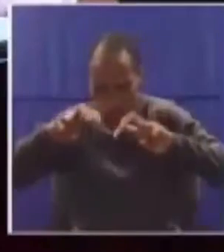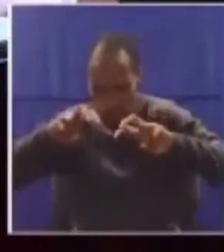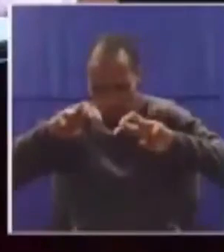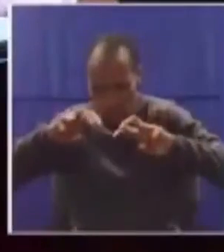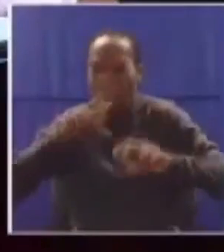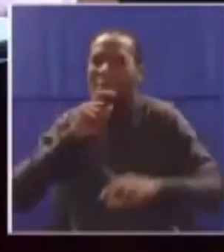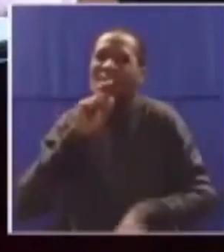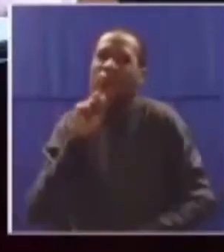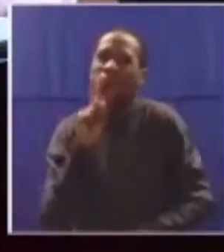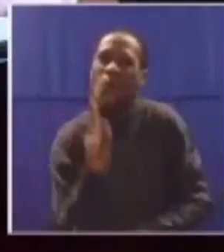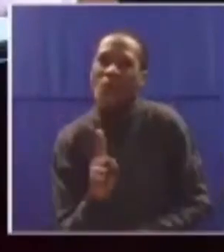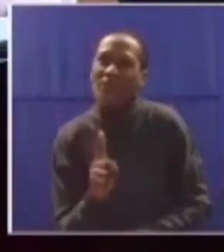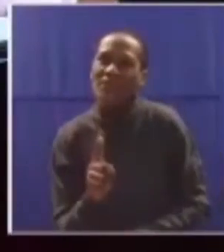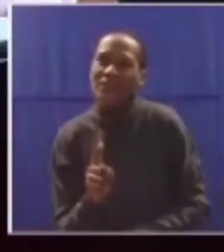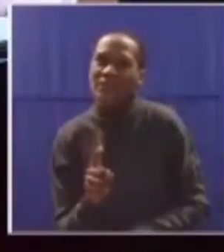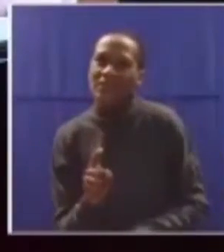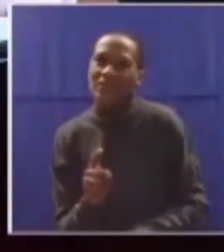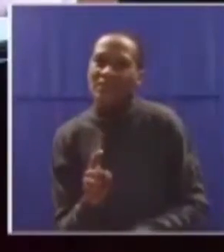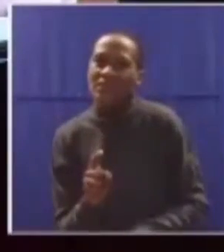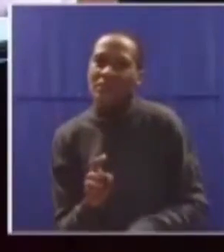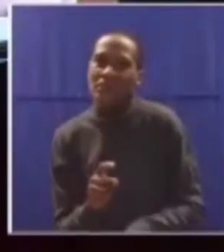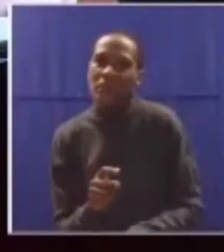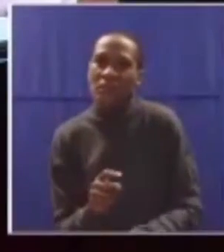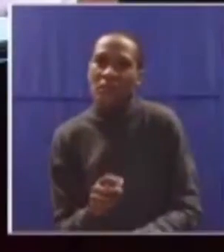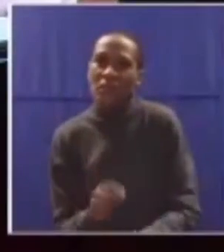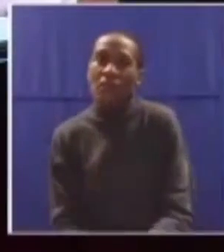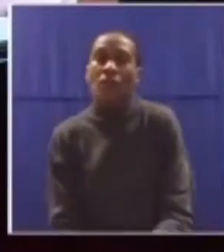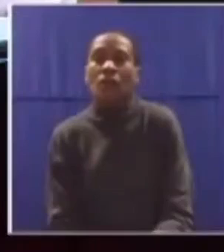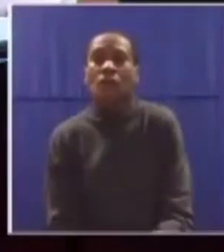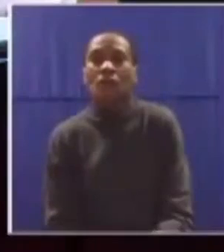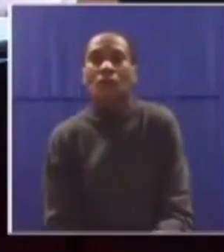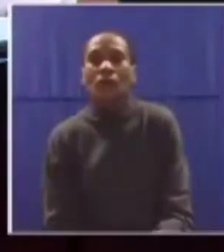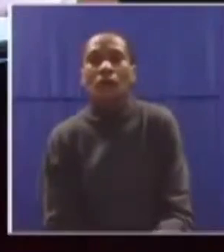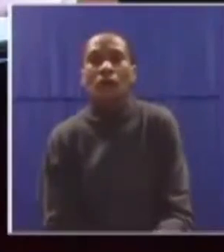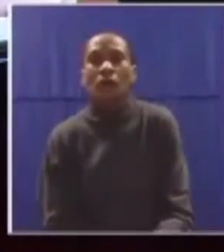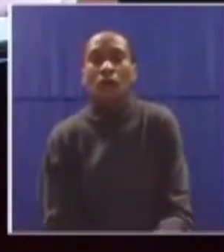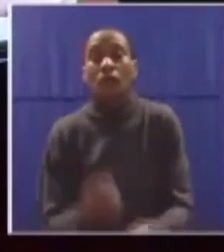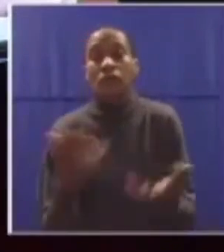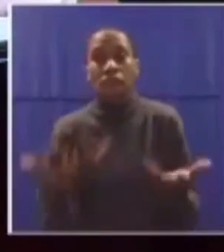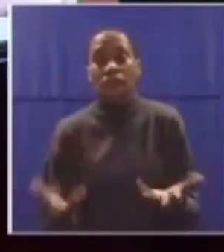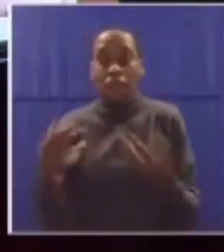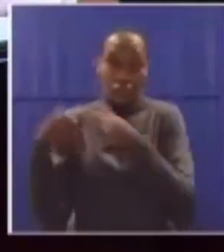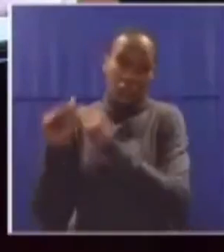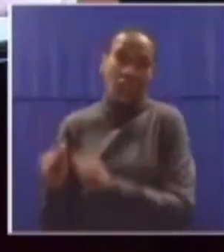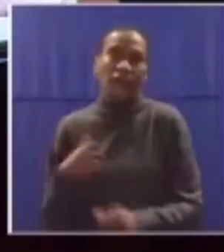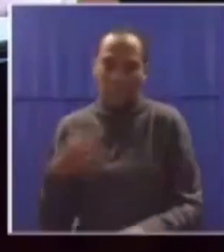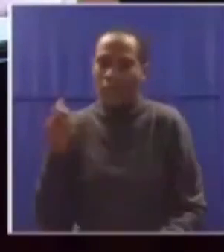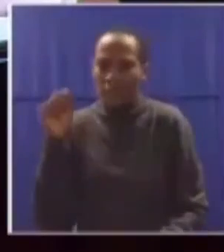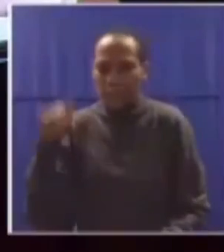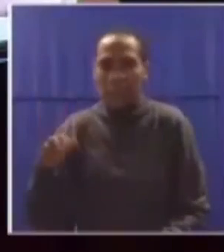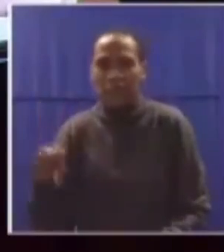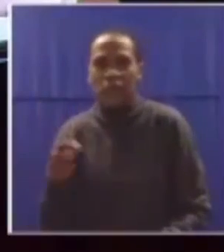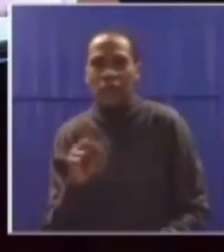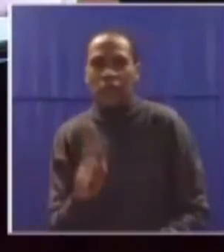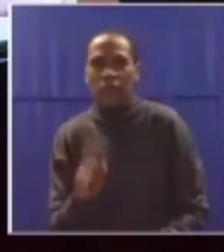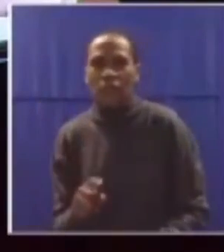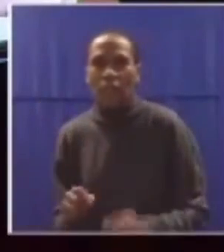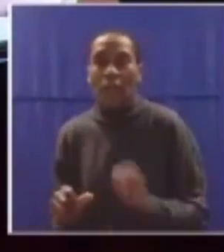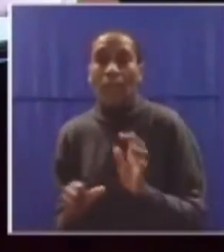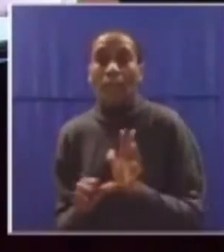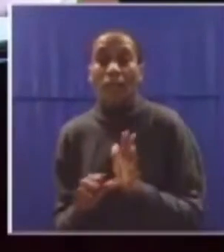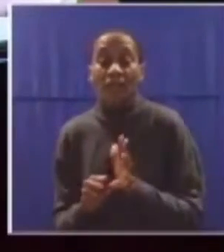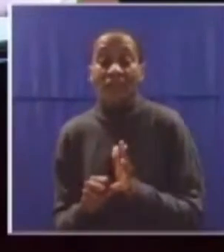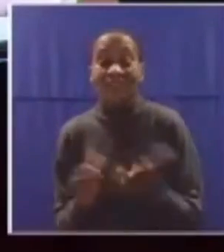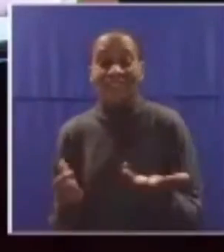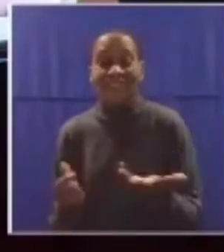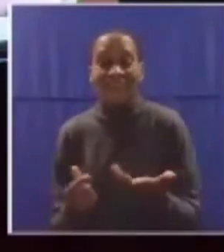does it mean in our journey for development? For instance, Chair, I agree with you. The importance of mother tongue instruction, you